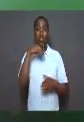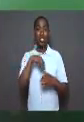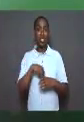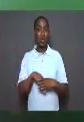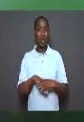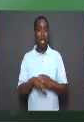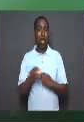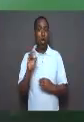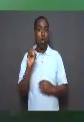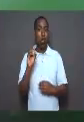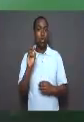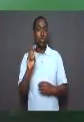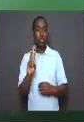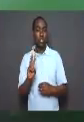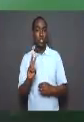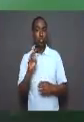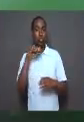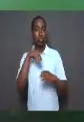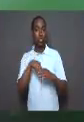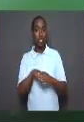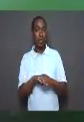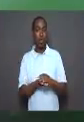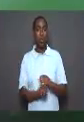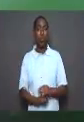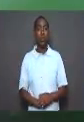the oxygen carried by the blood.